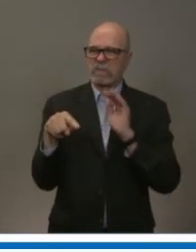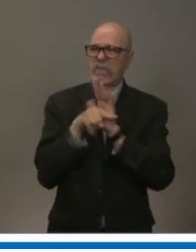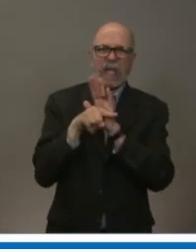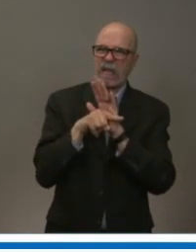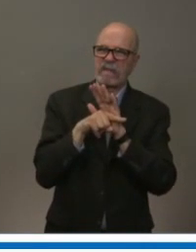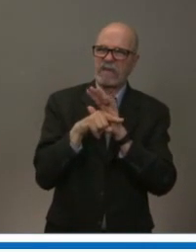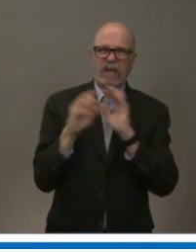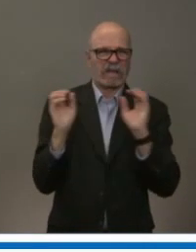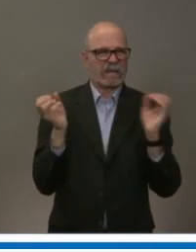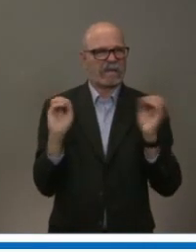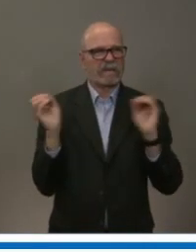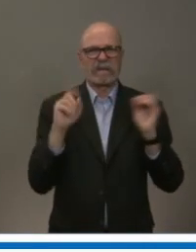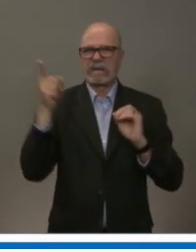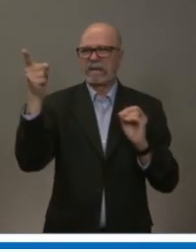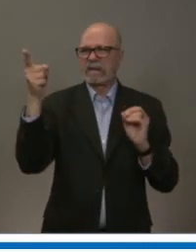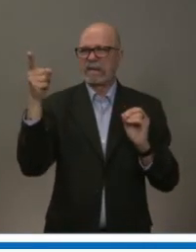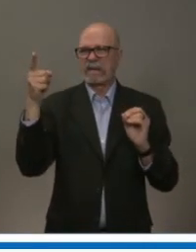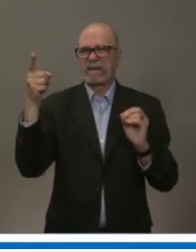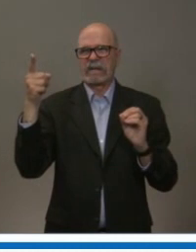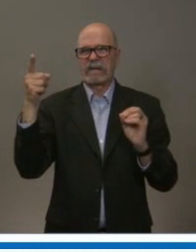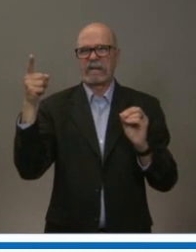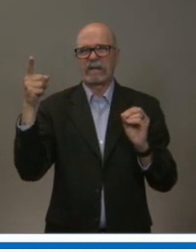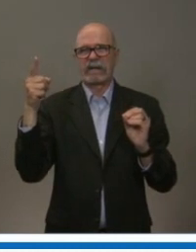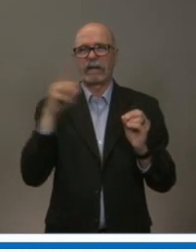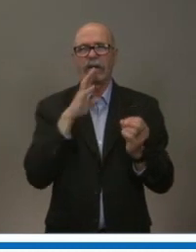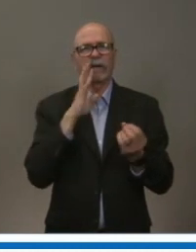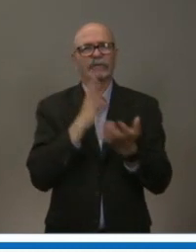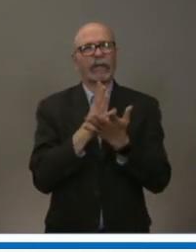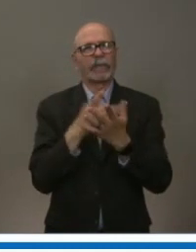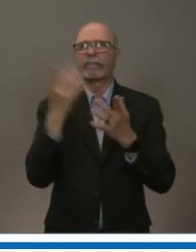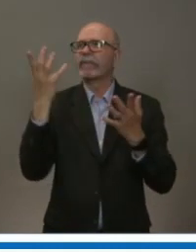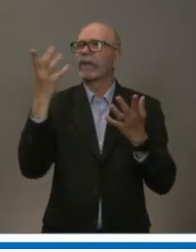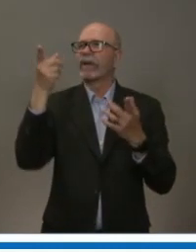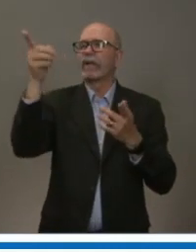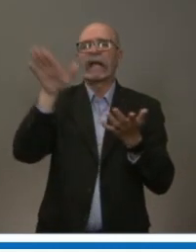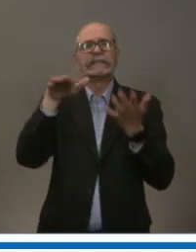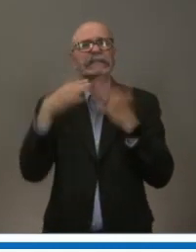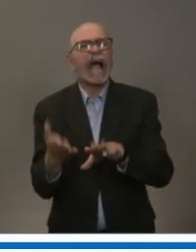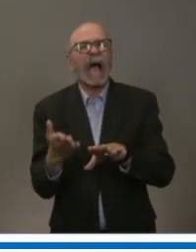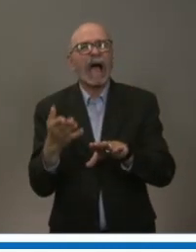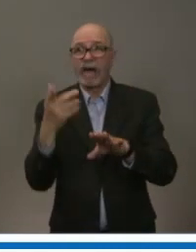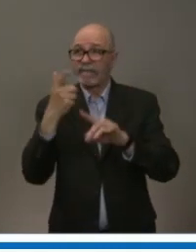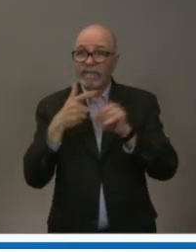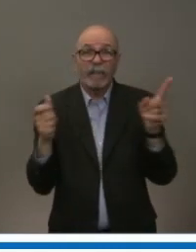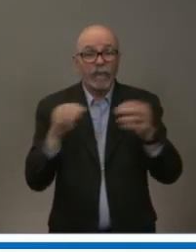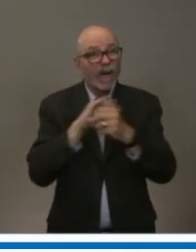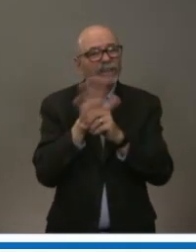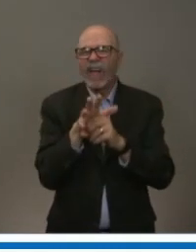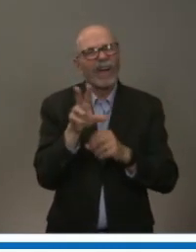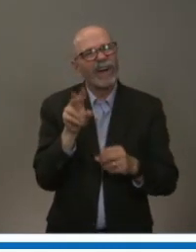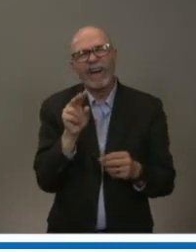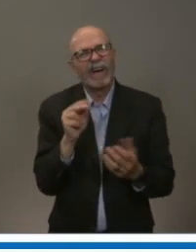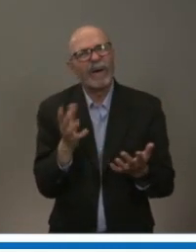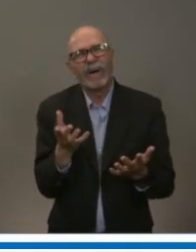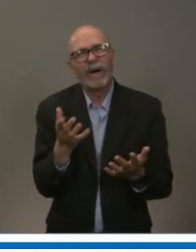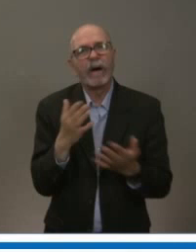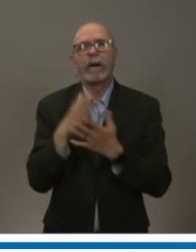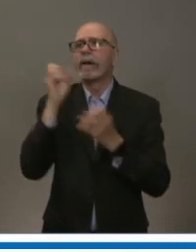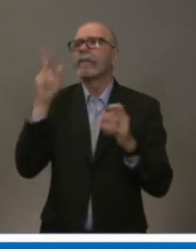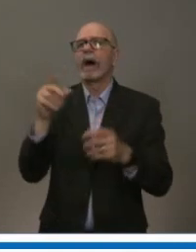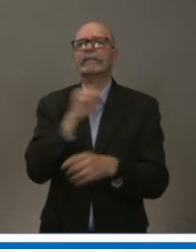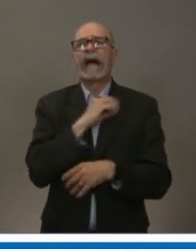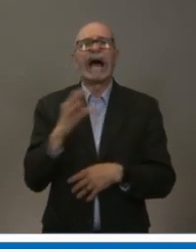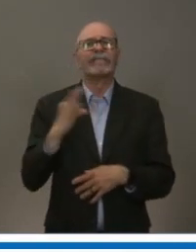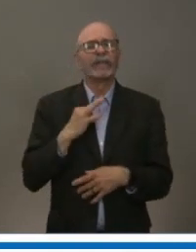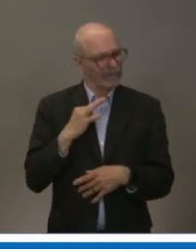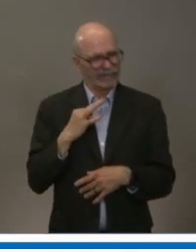a non-COVID unit as a result, and that's why so many patients or so many staff members have now